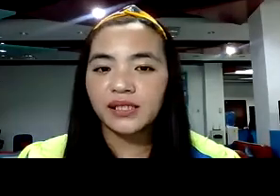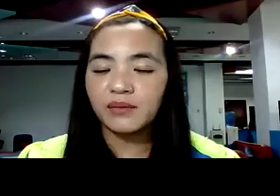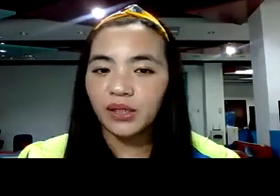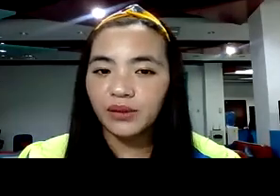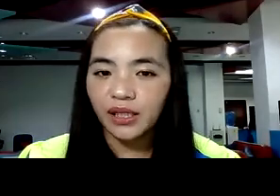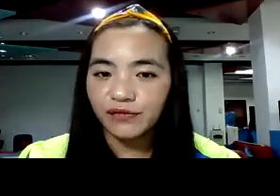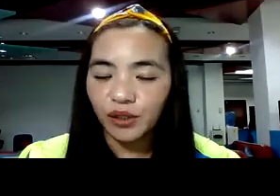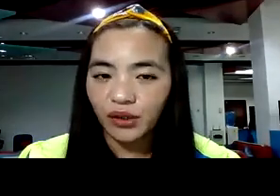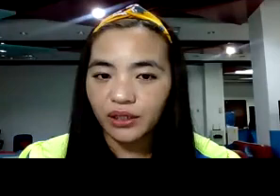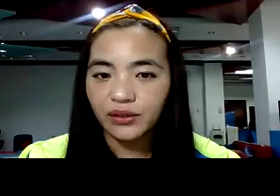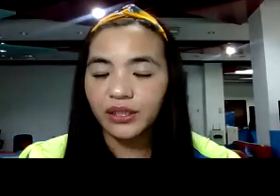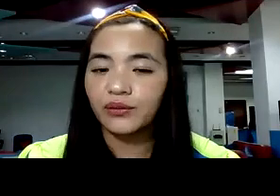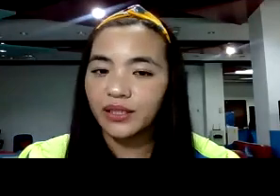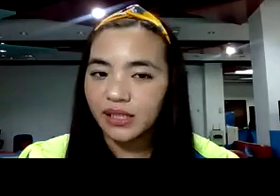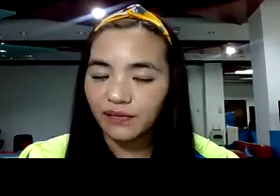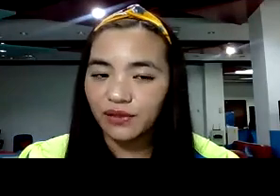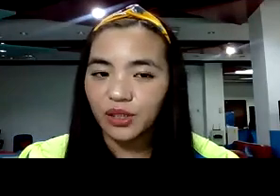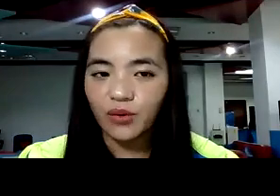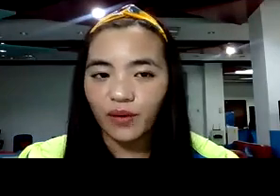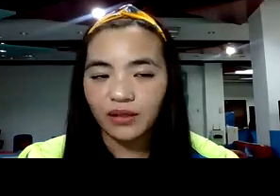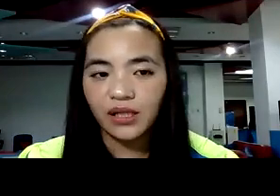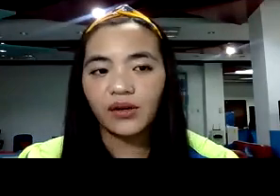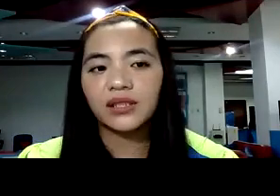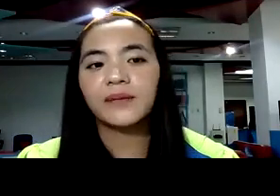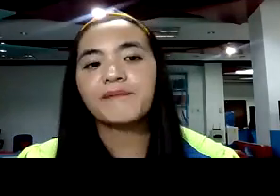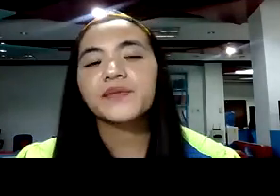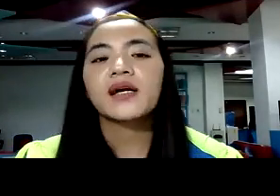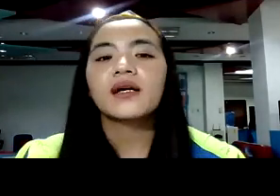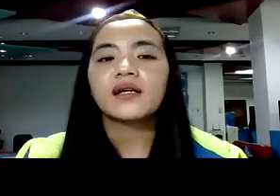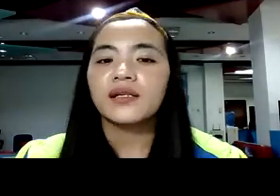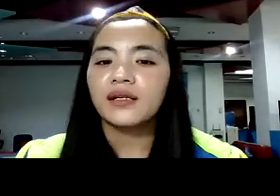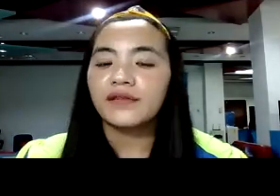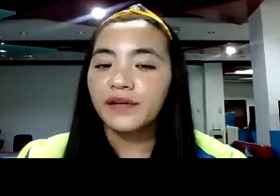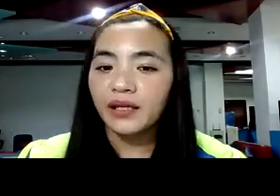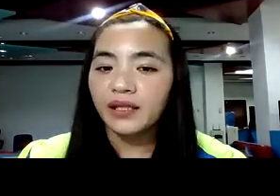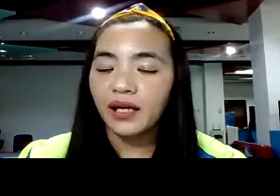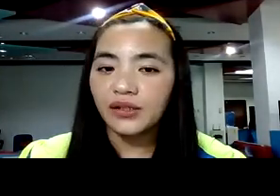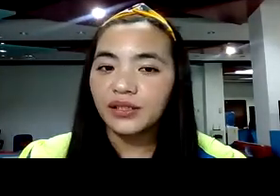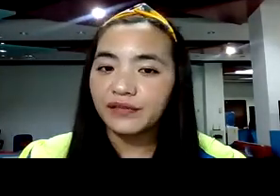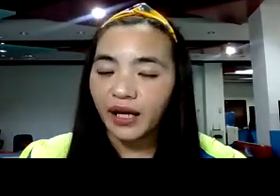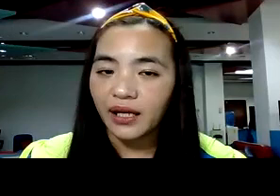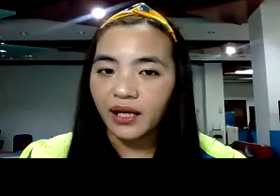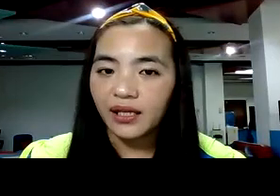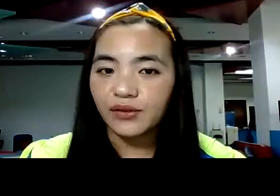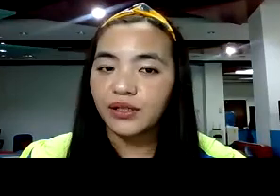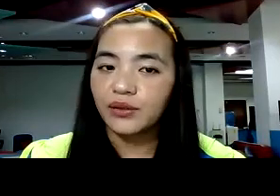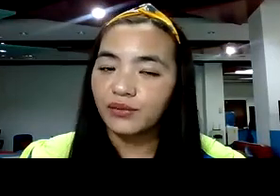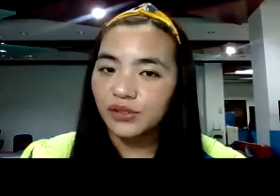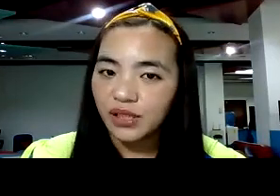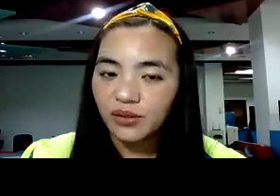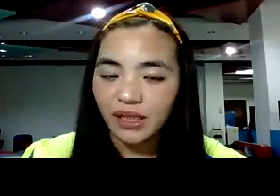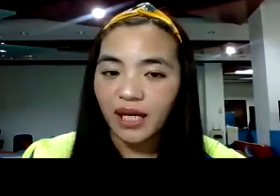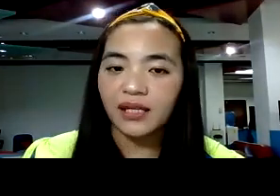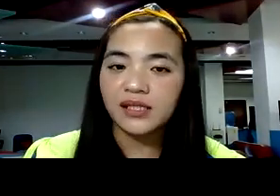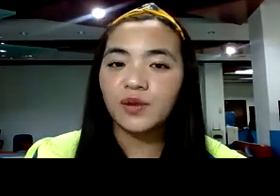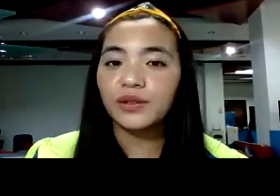request, halimbawa, they fall on or we receive your query on Friday, on the Friday, or